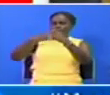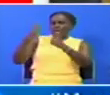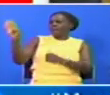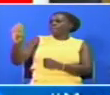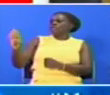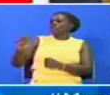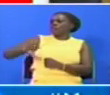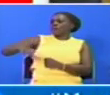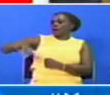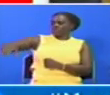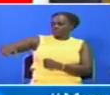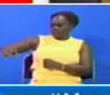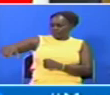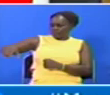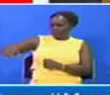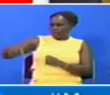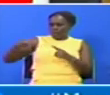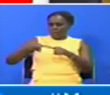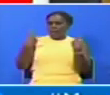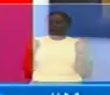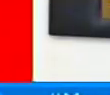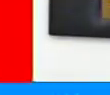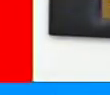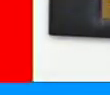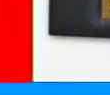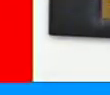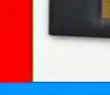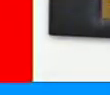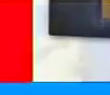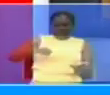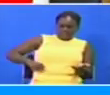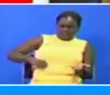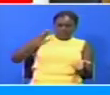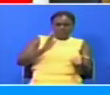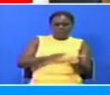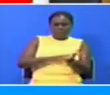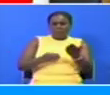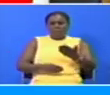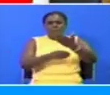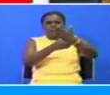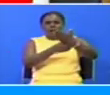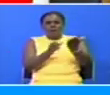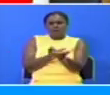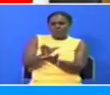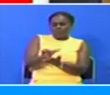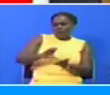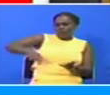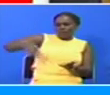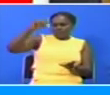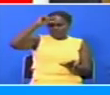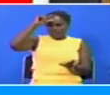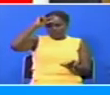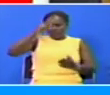the counties. A dispute occasioned by the Senate's suggestion to increase the allocations to county governments